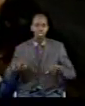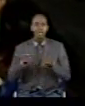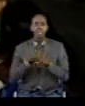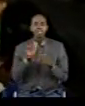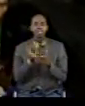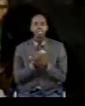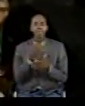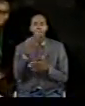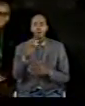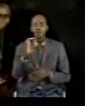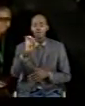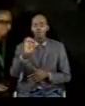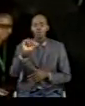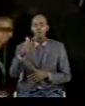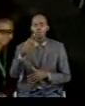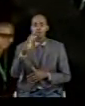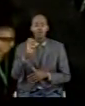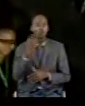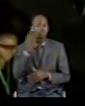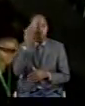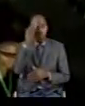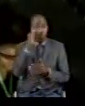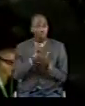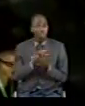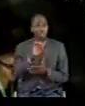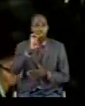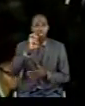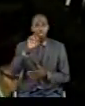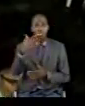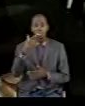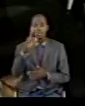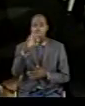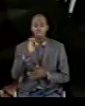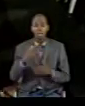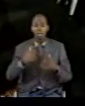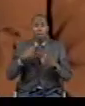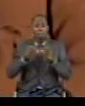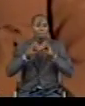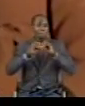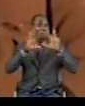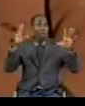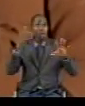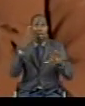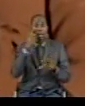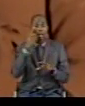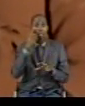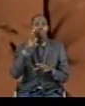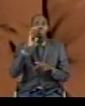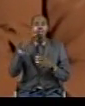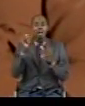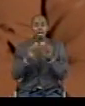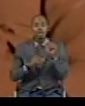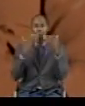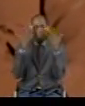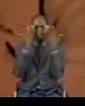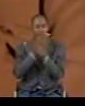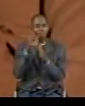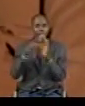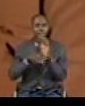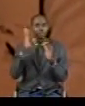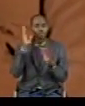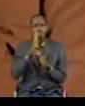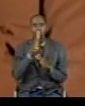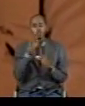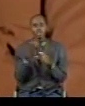has bright eyesight. You'll have bright eyesight tonight. Blindness will be taken away.